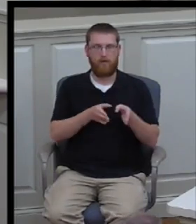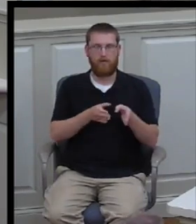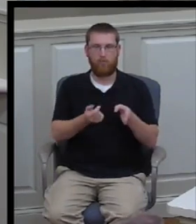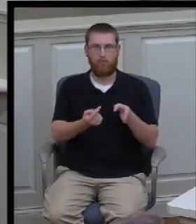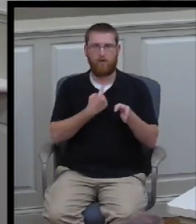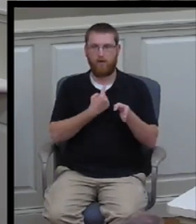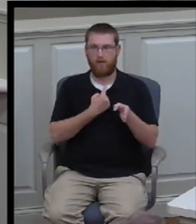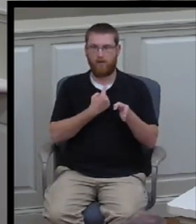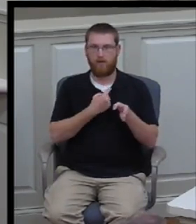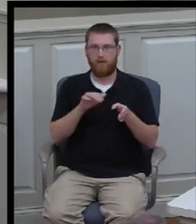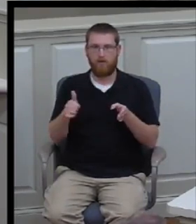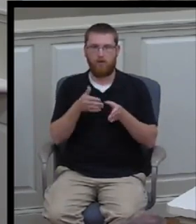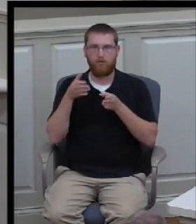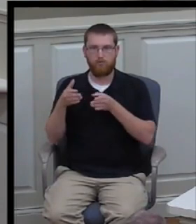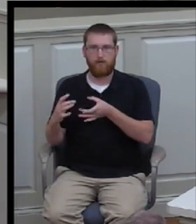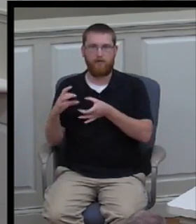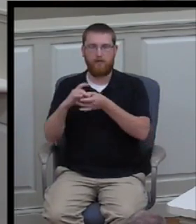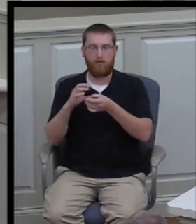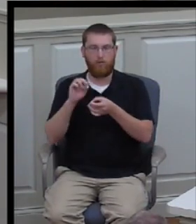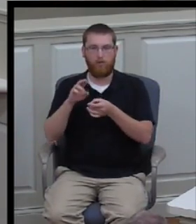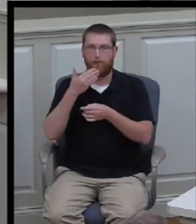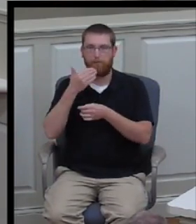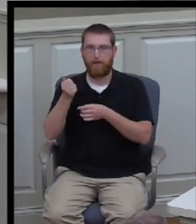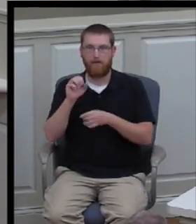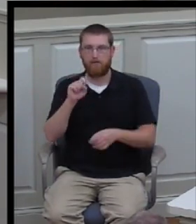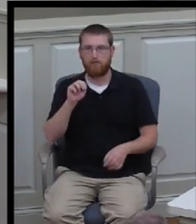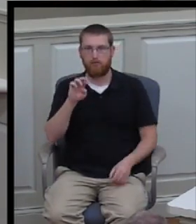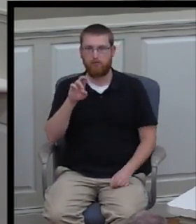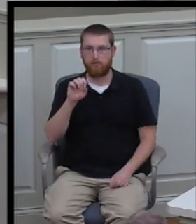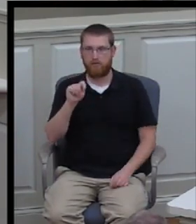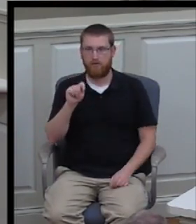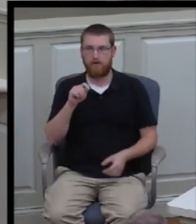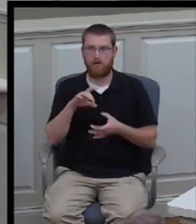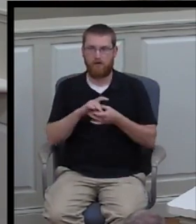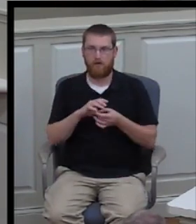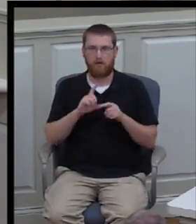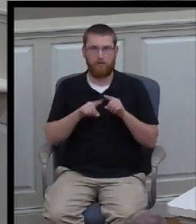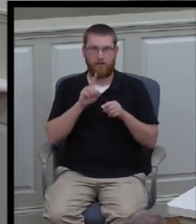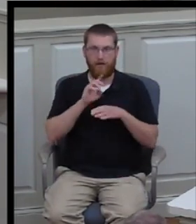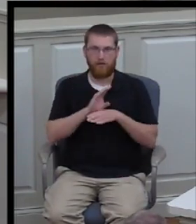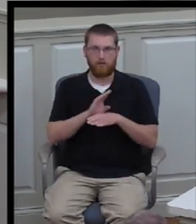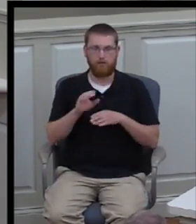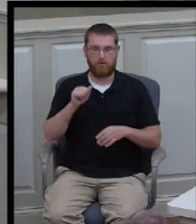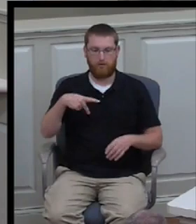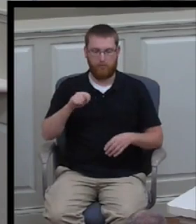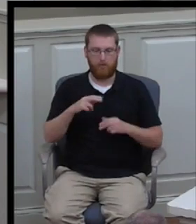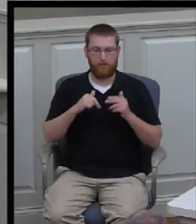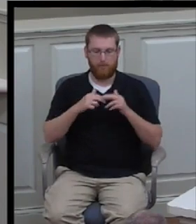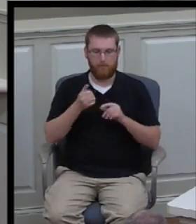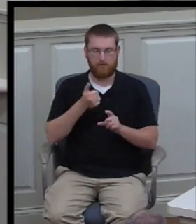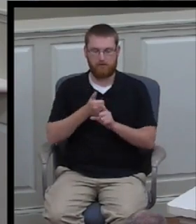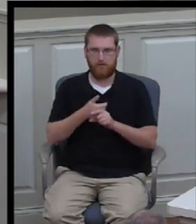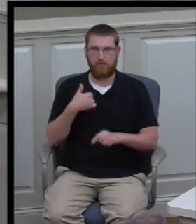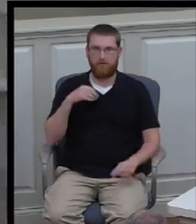may have another street connection or a better street connection if they're fronting, but the actual complex themselves, I think we've got as many